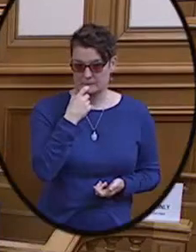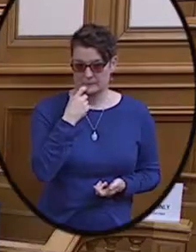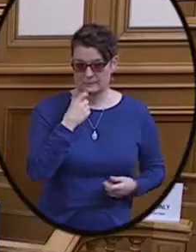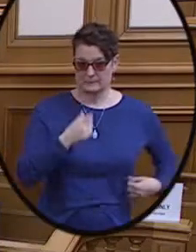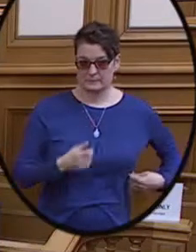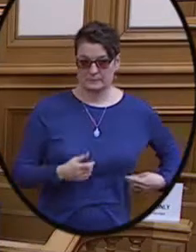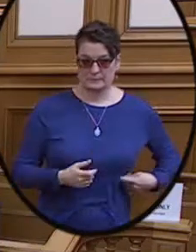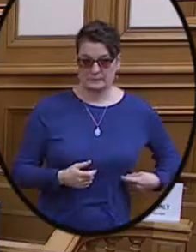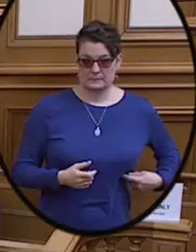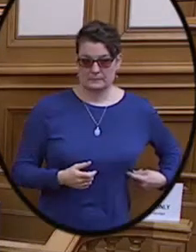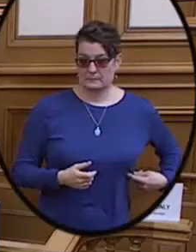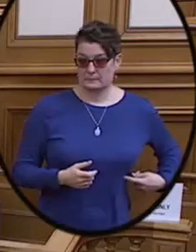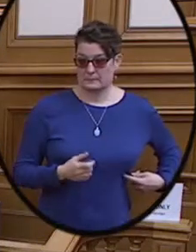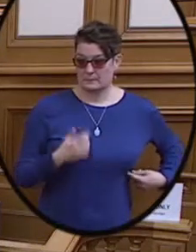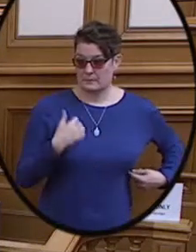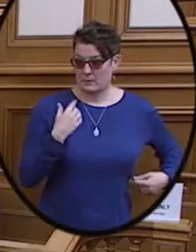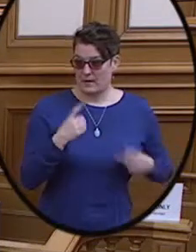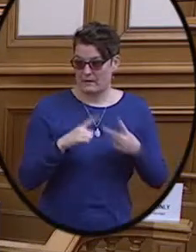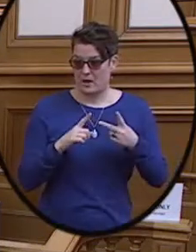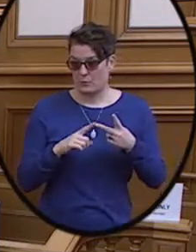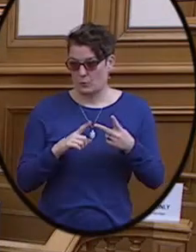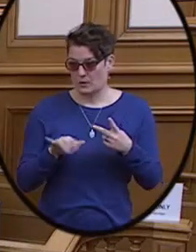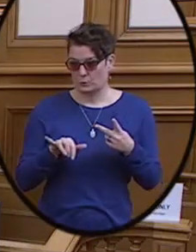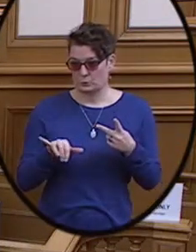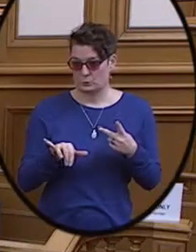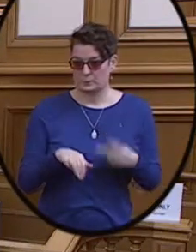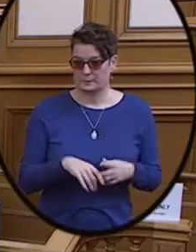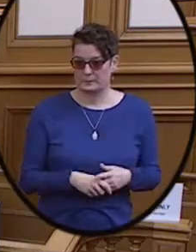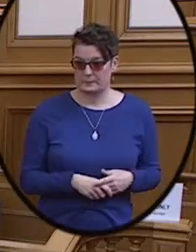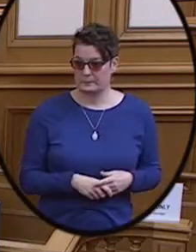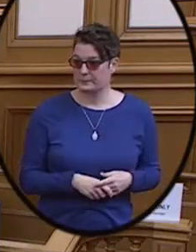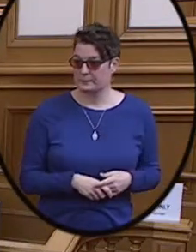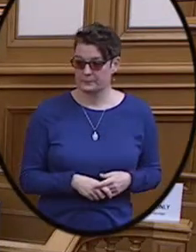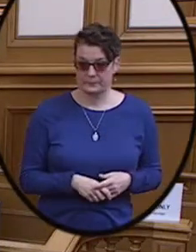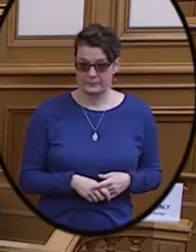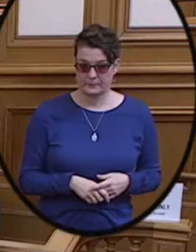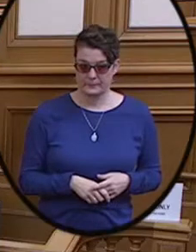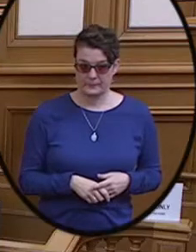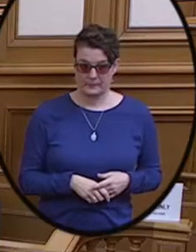as well. I'm sorry. Okay. Thank you.